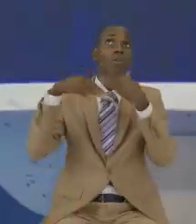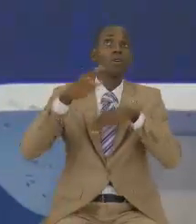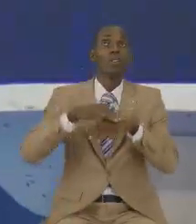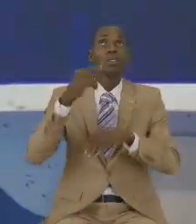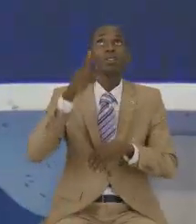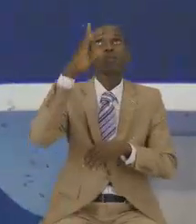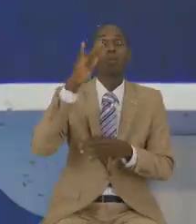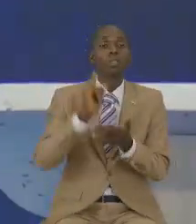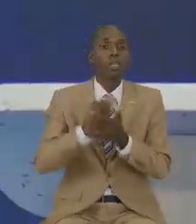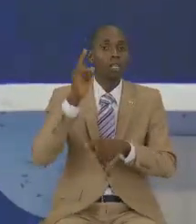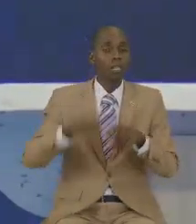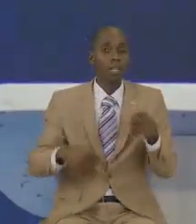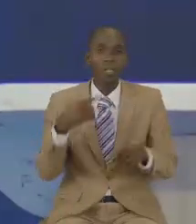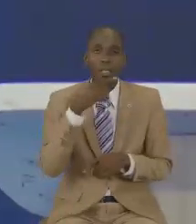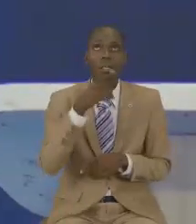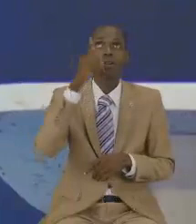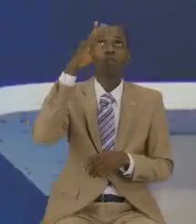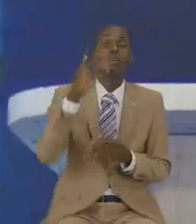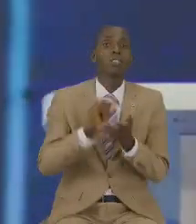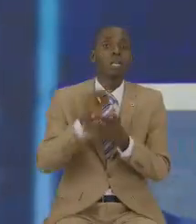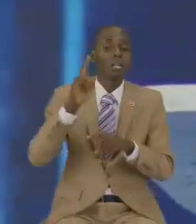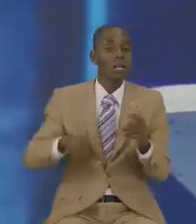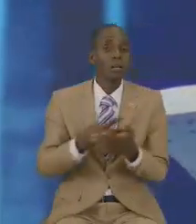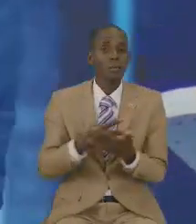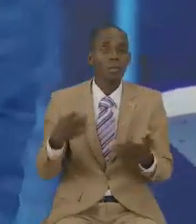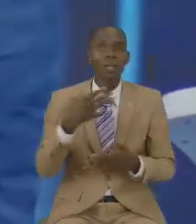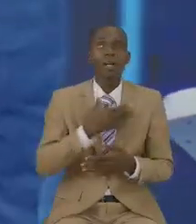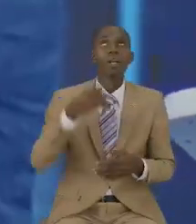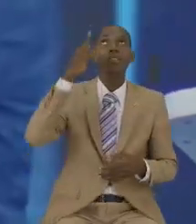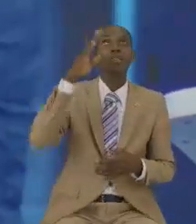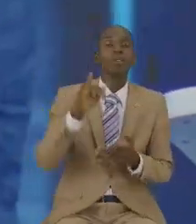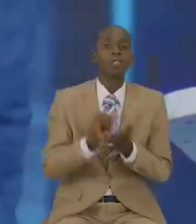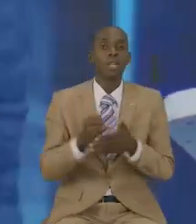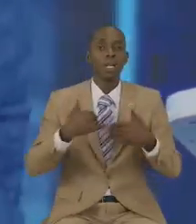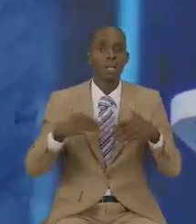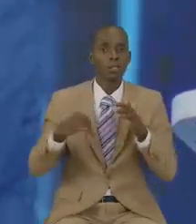cannot lie, and the God that cannot fail, and the God who has done it for